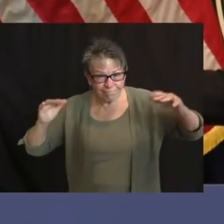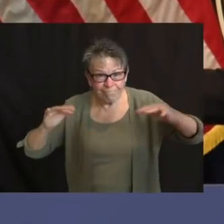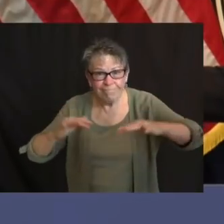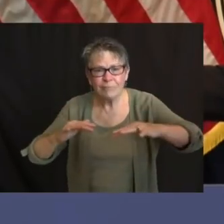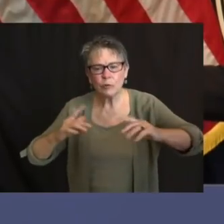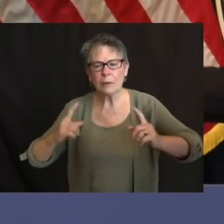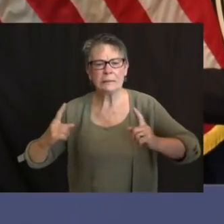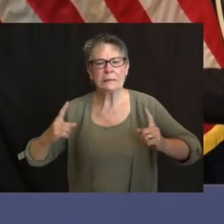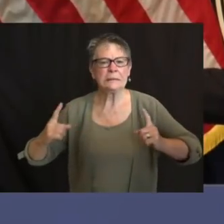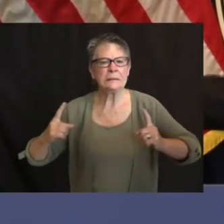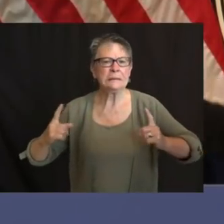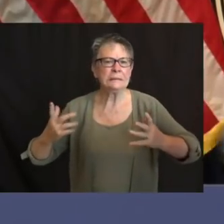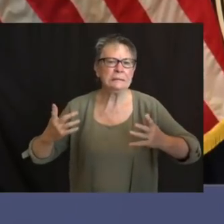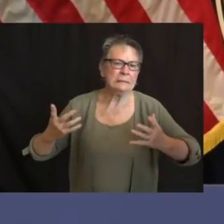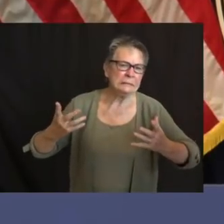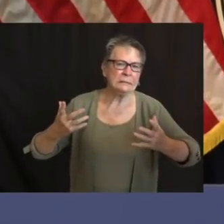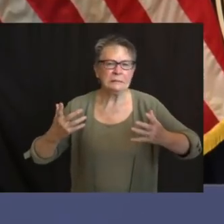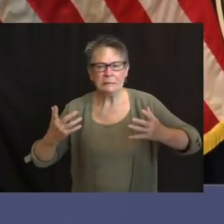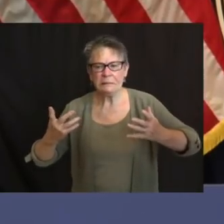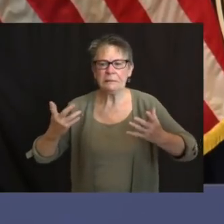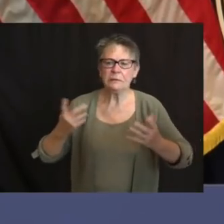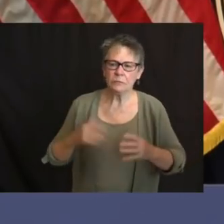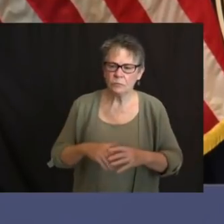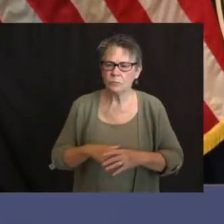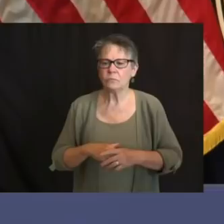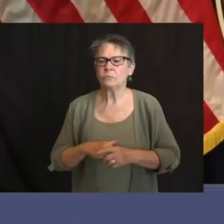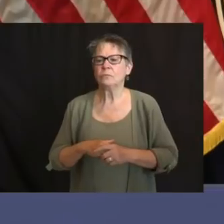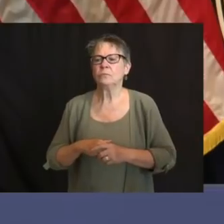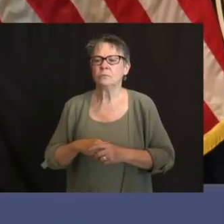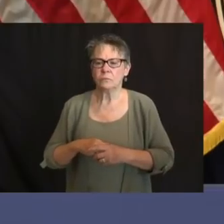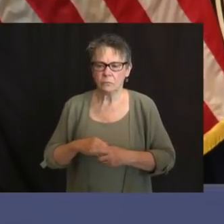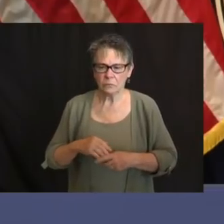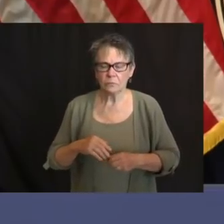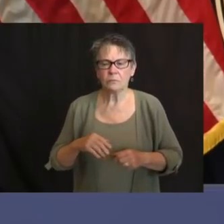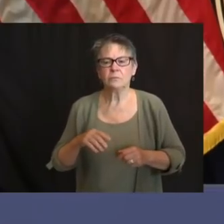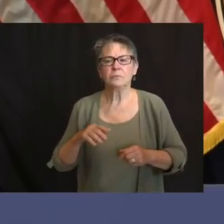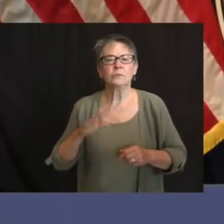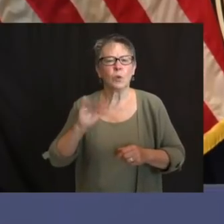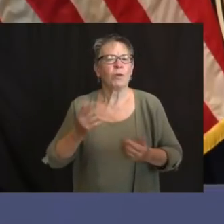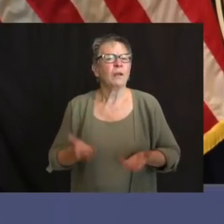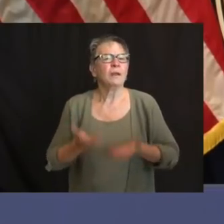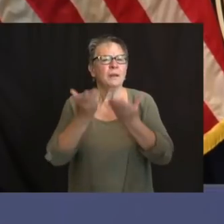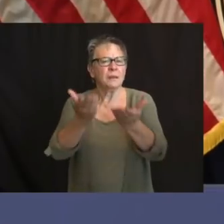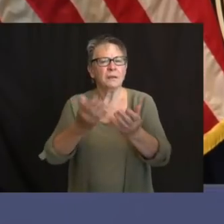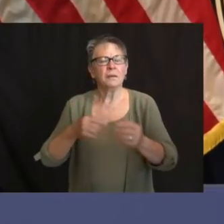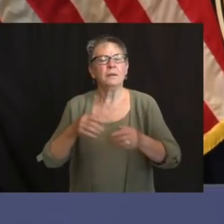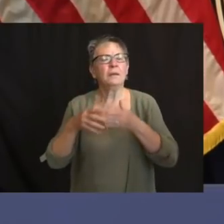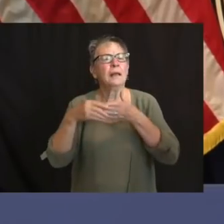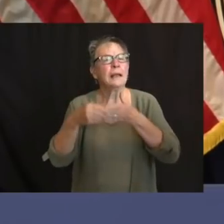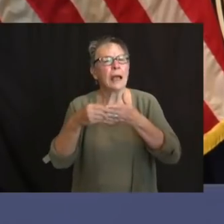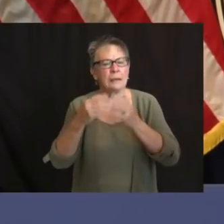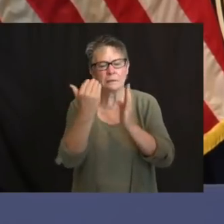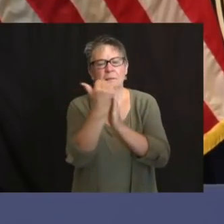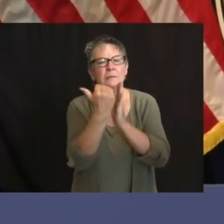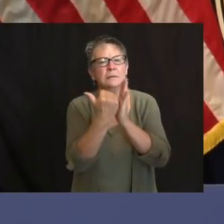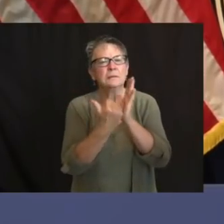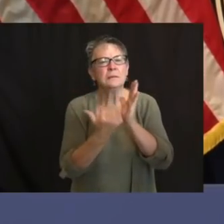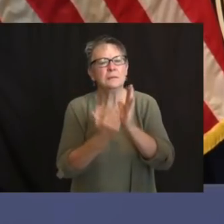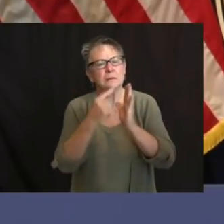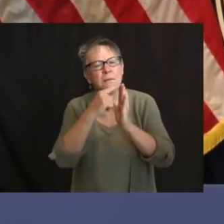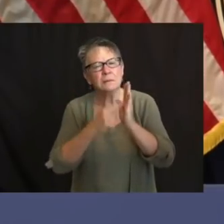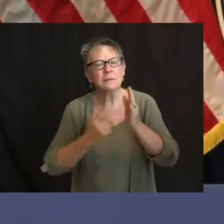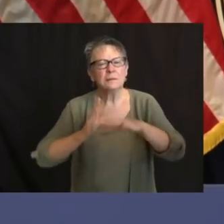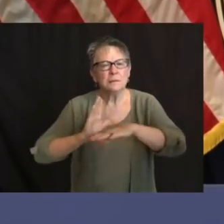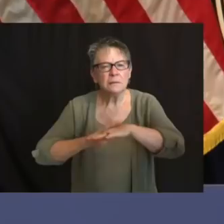guidance, mostly coming from Judy and her team, but then we work with the 4 shore counties and the shore